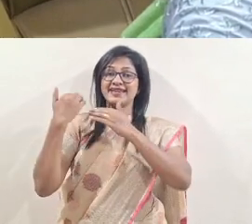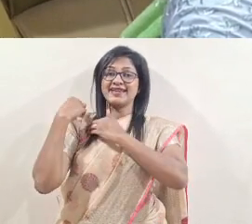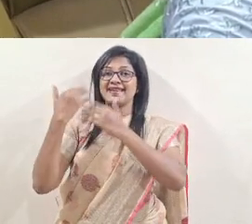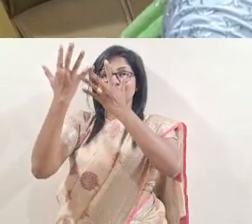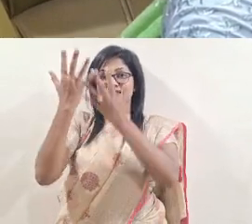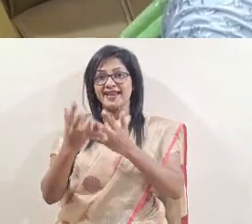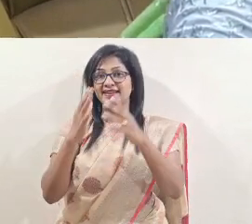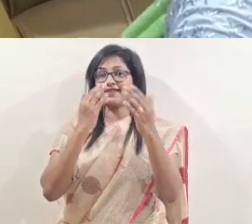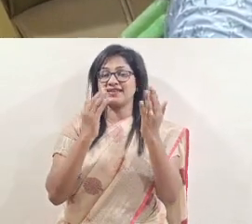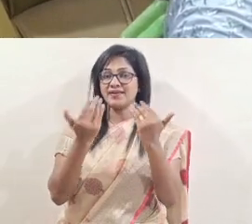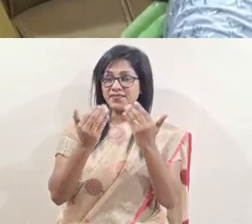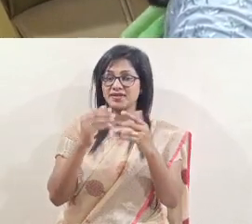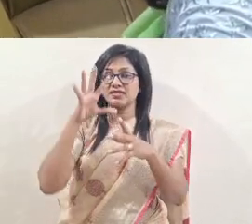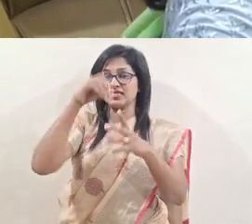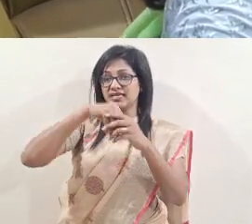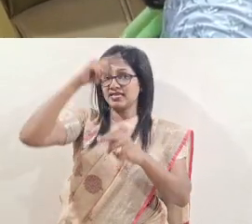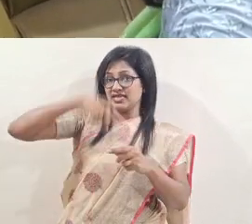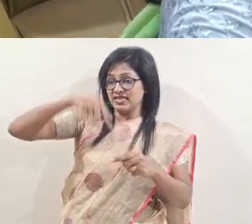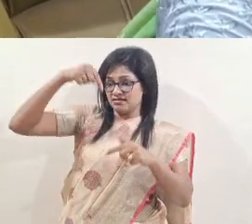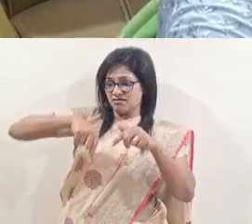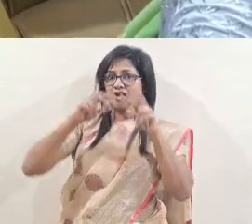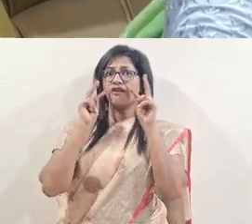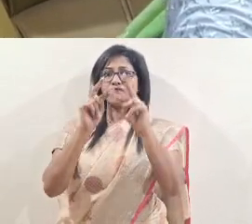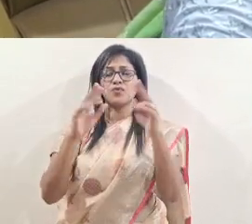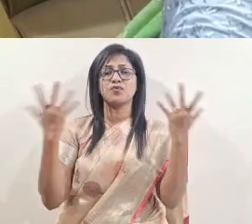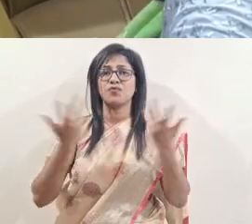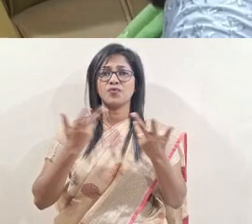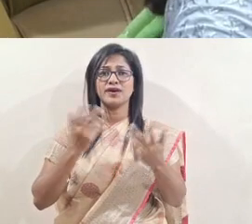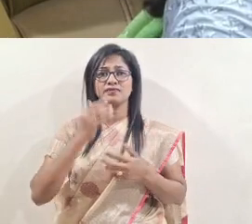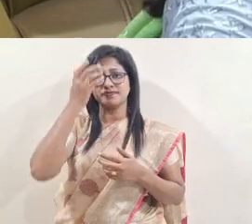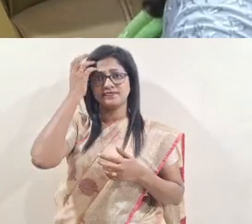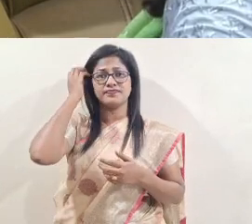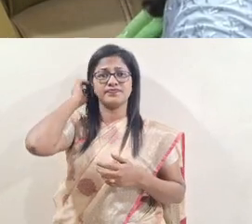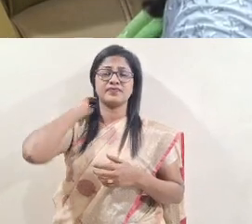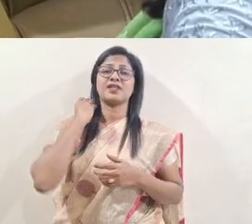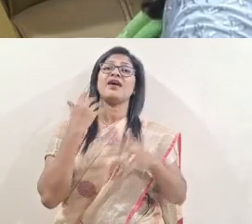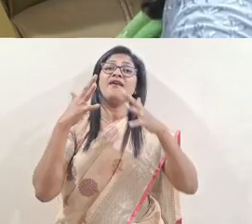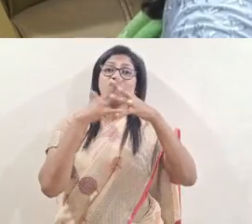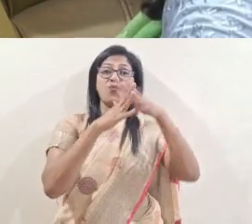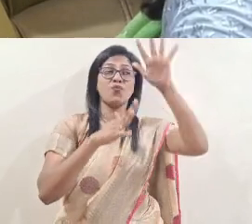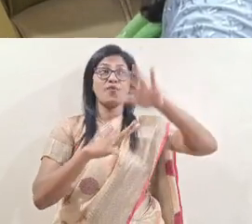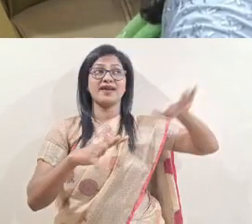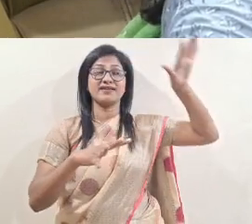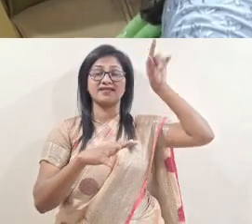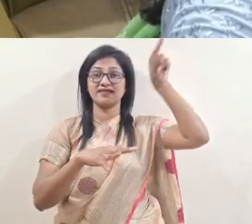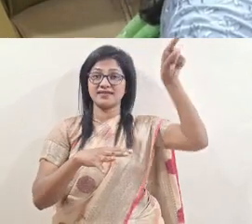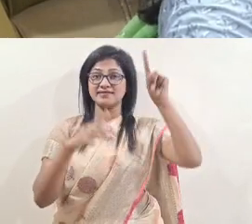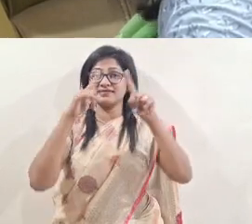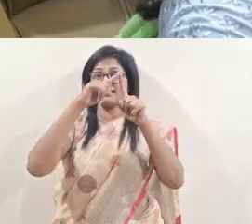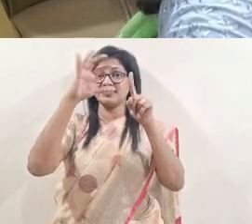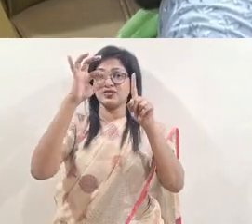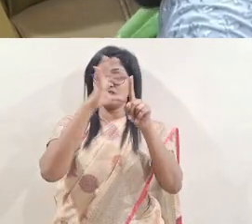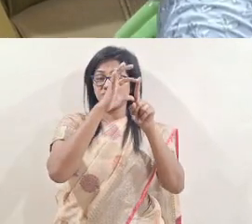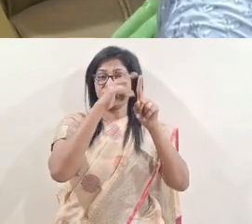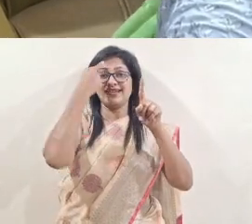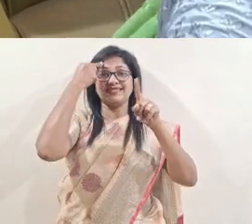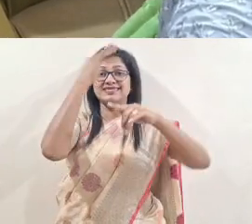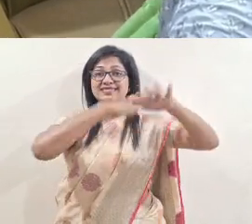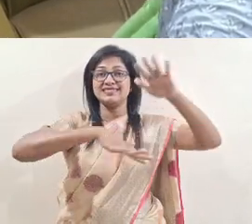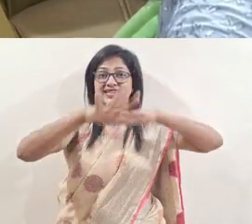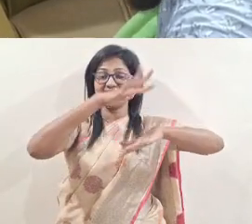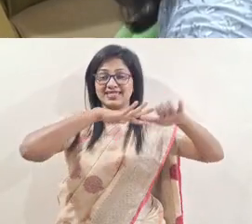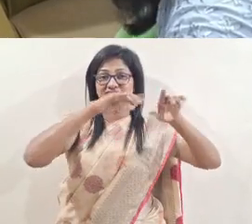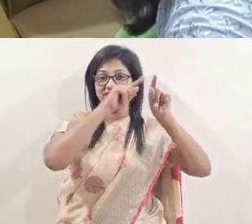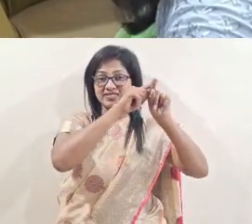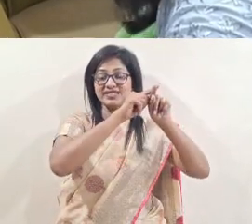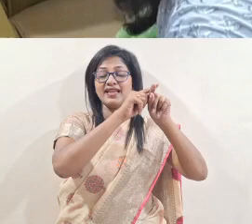India, especially because in the West, TOD is considered as a strategy to densify the core